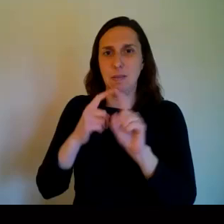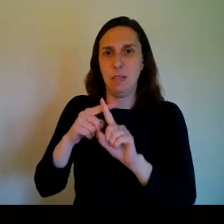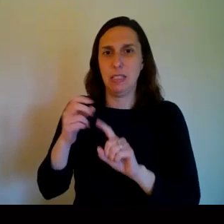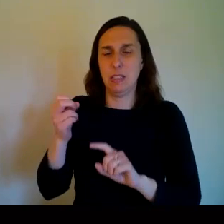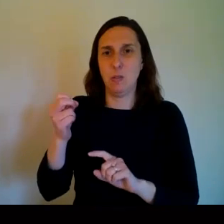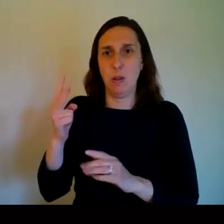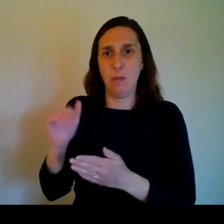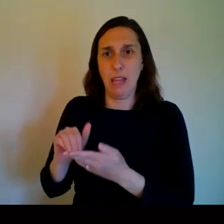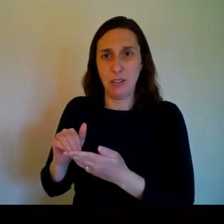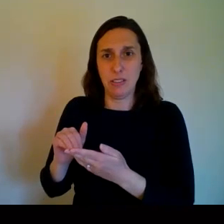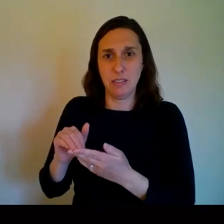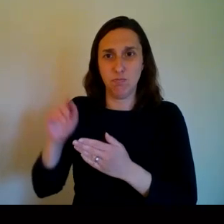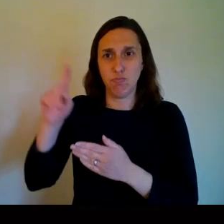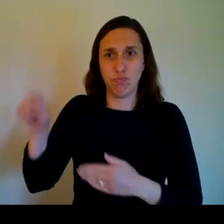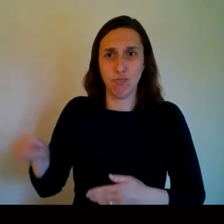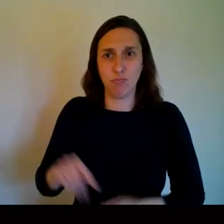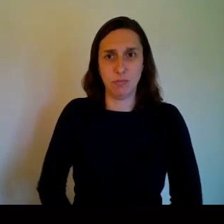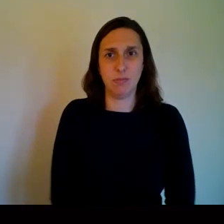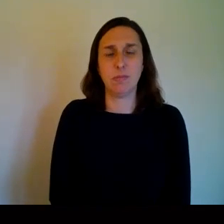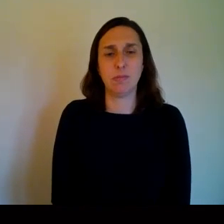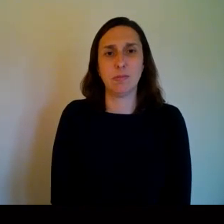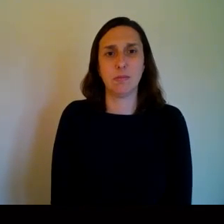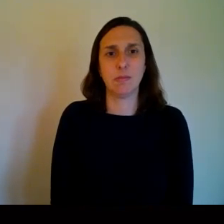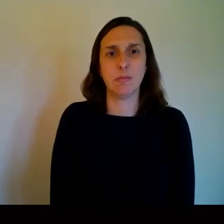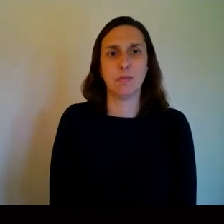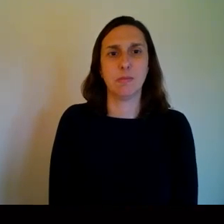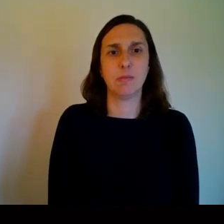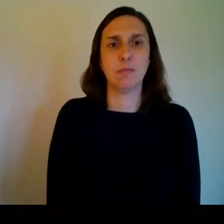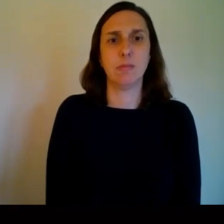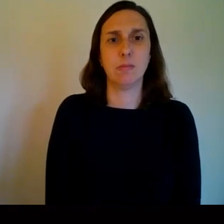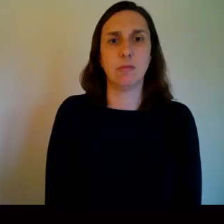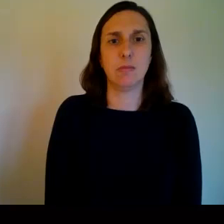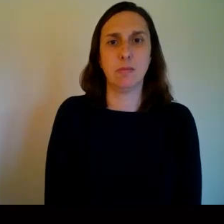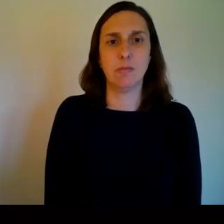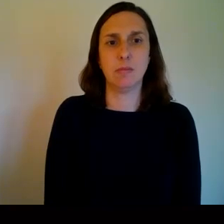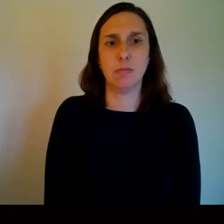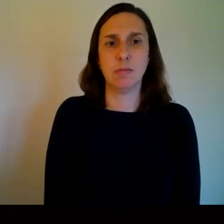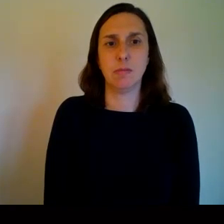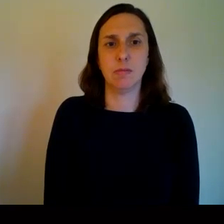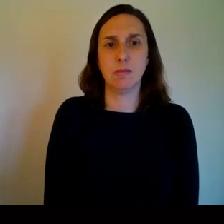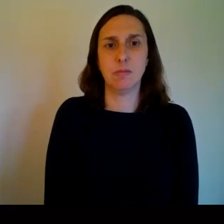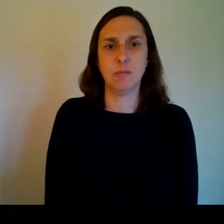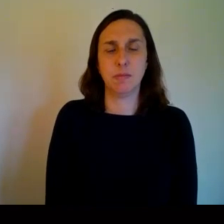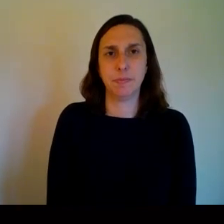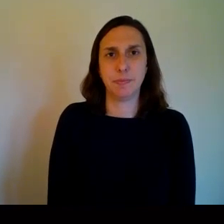or 7x, oops, I didn't mean to put that in parentheses there, minus 1200.